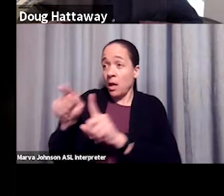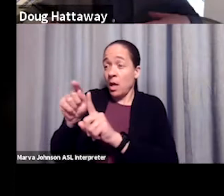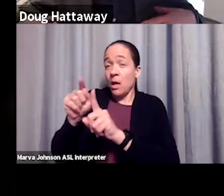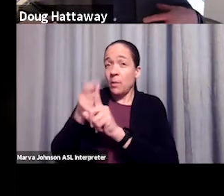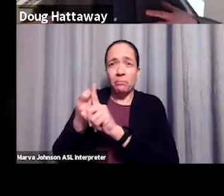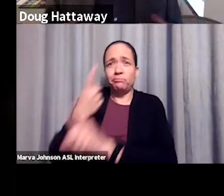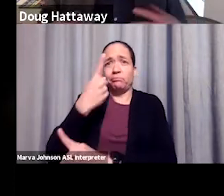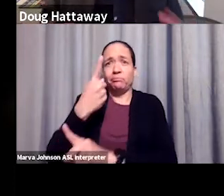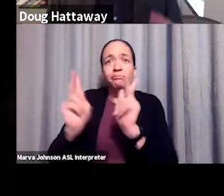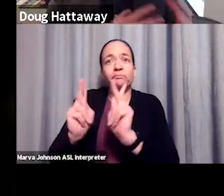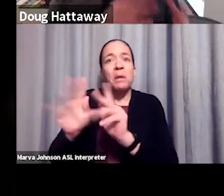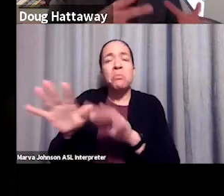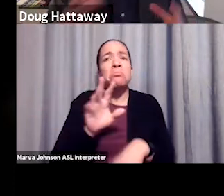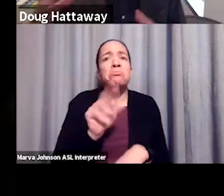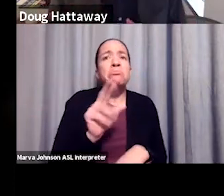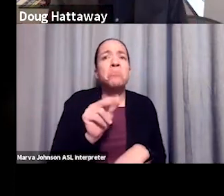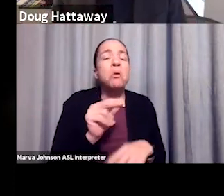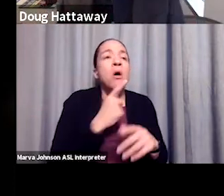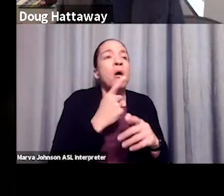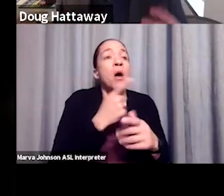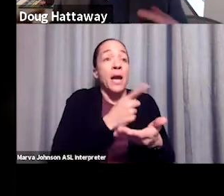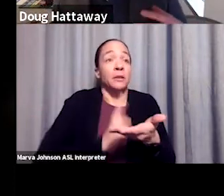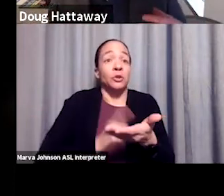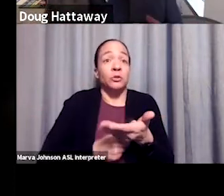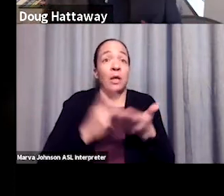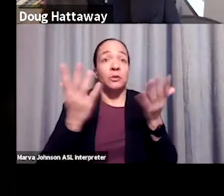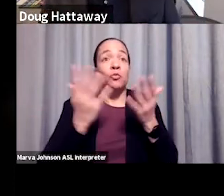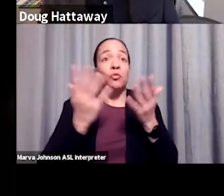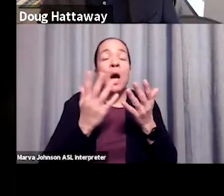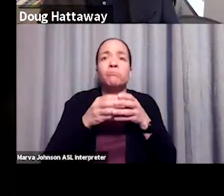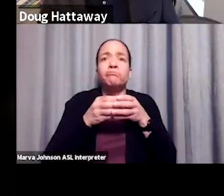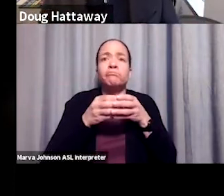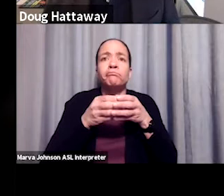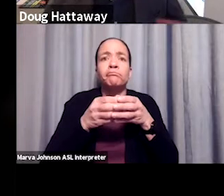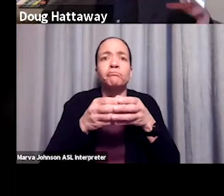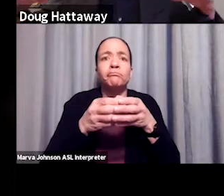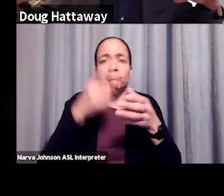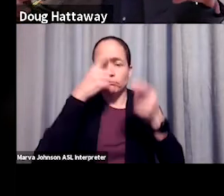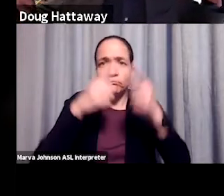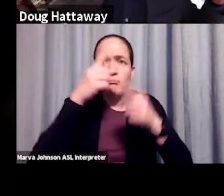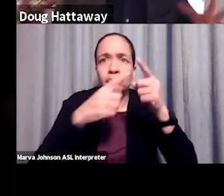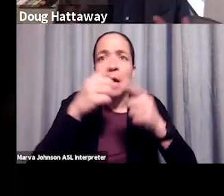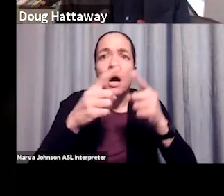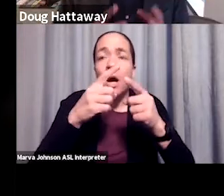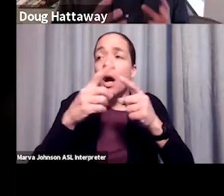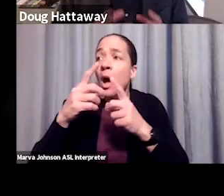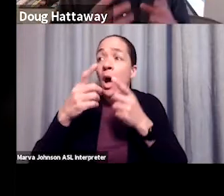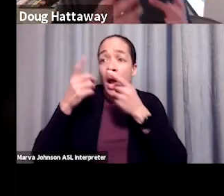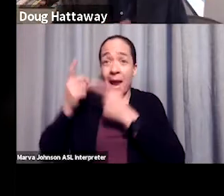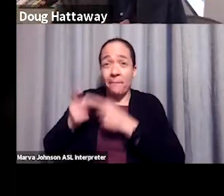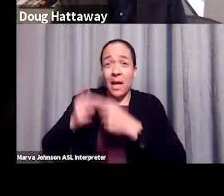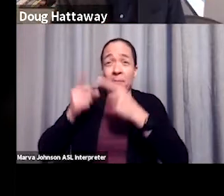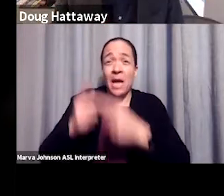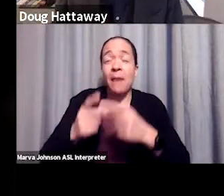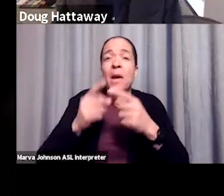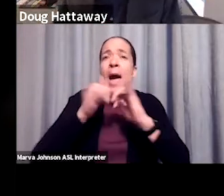mentioned that moving the country forward through big challenges over time has happened when we've got enough of us to come together